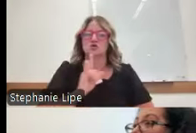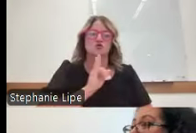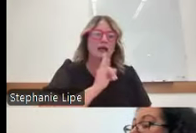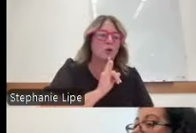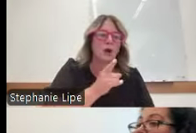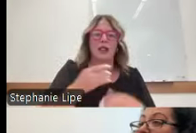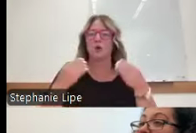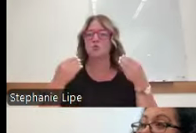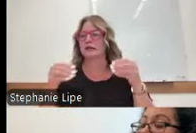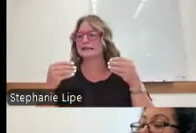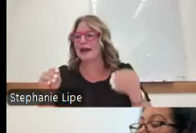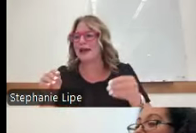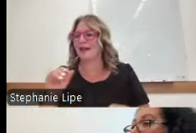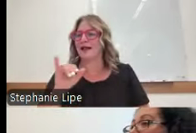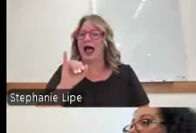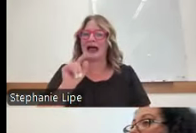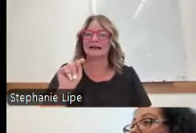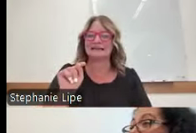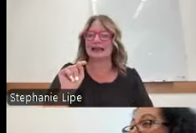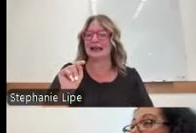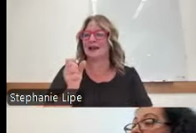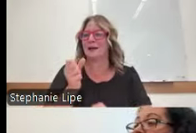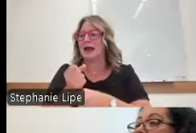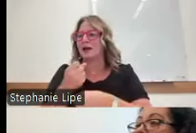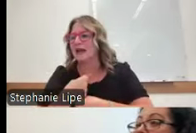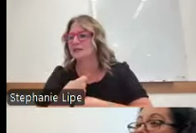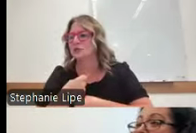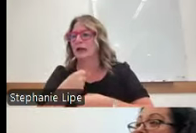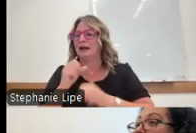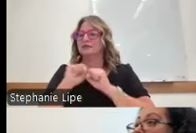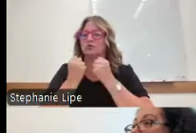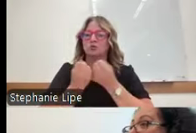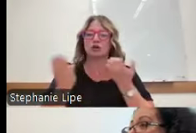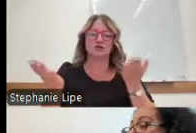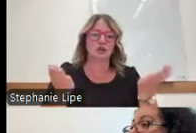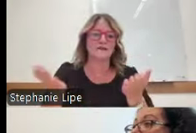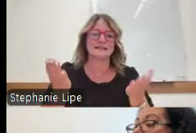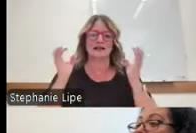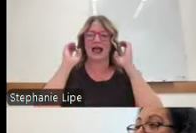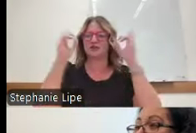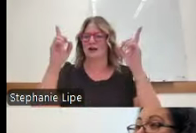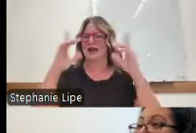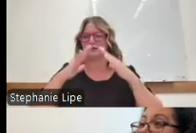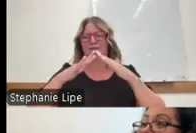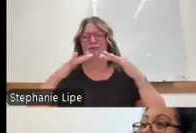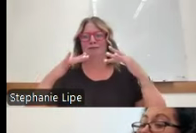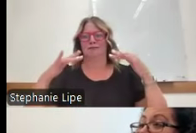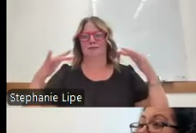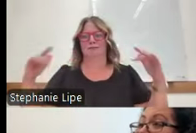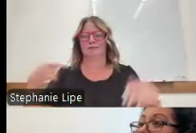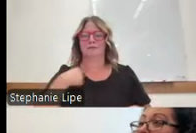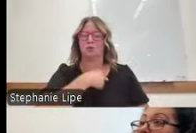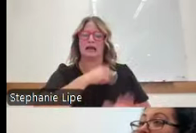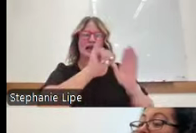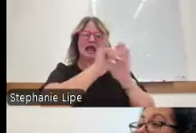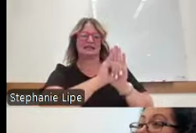different internships, different industries, janitorial, retail, IT, factory work, social services,